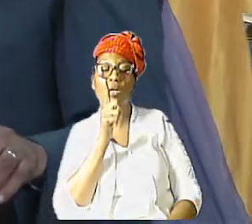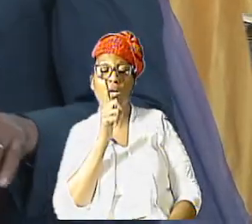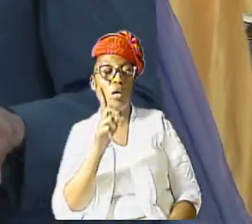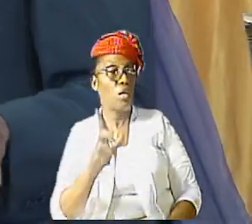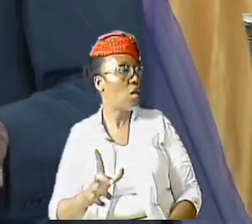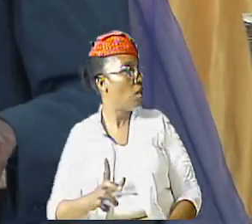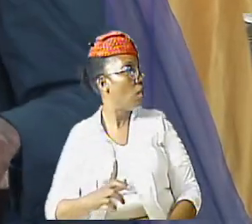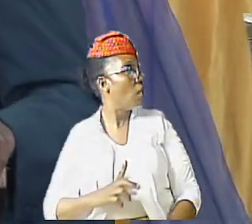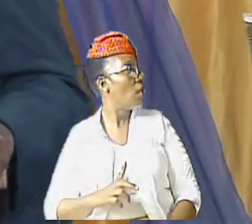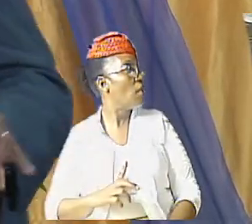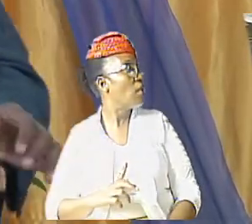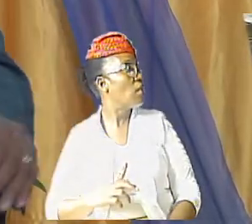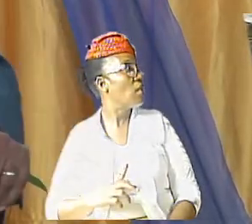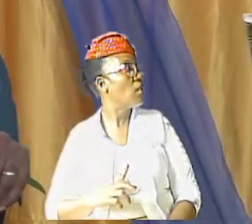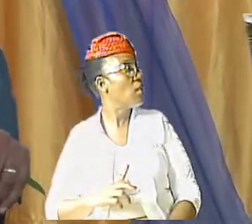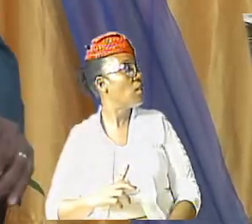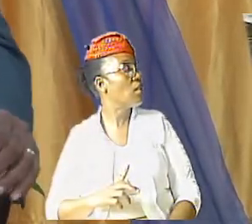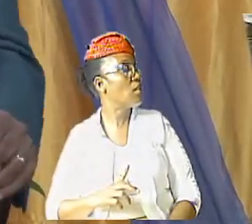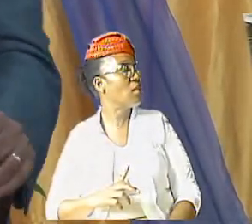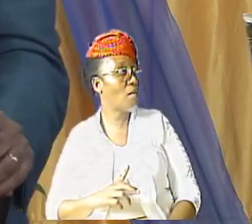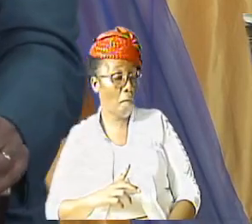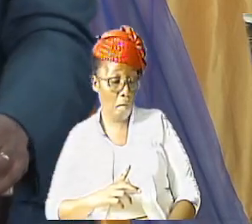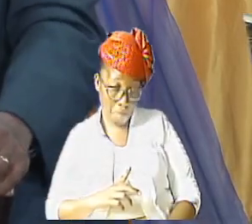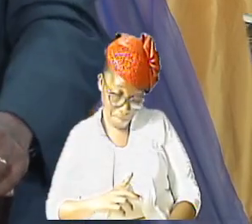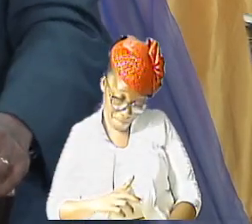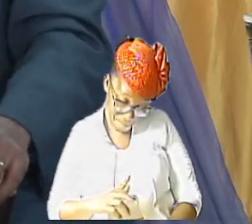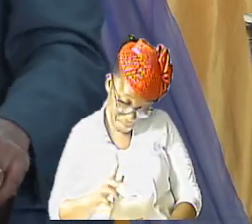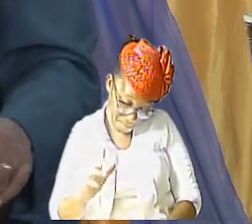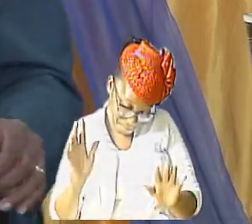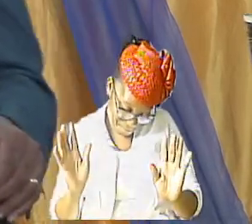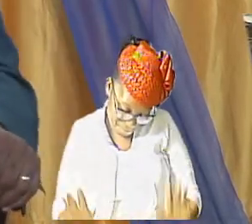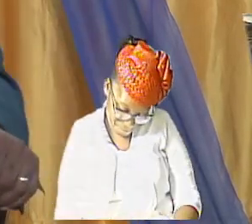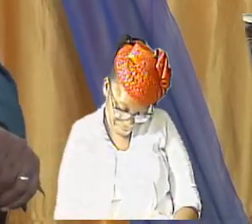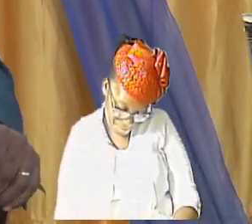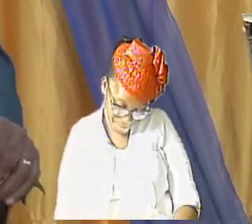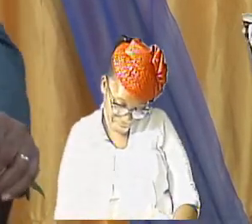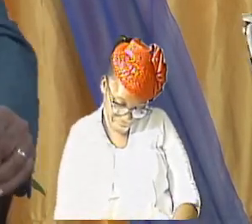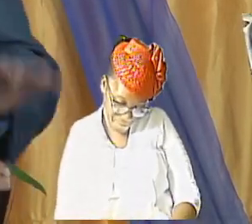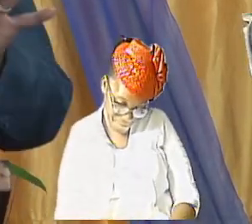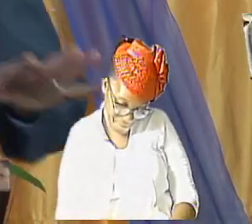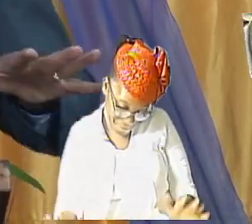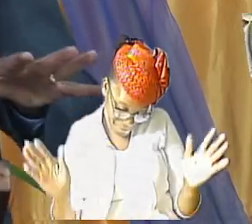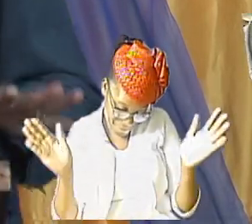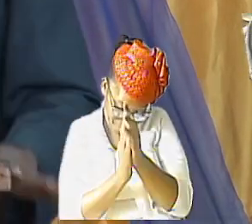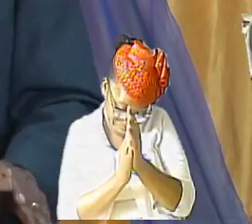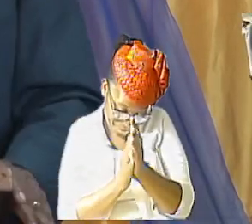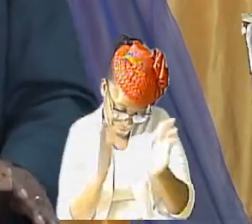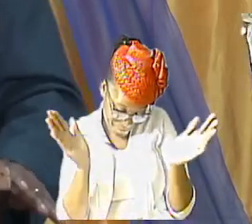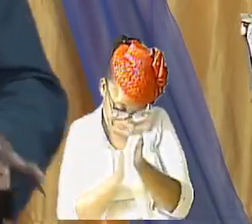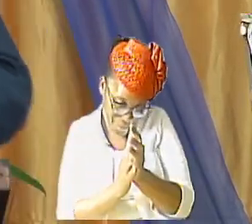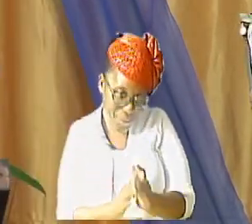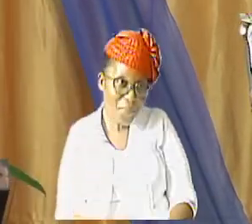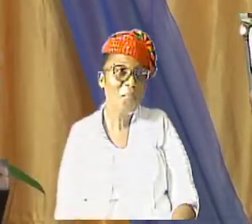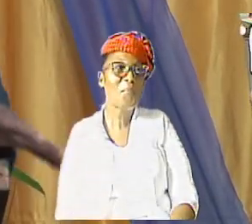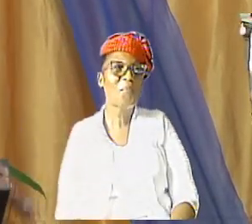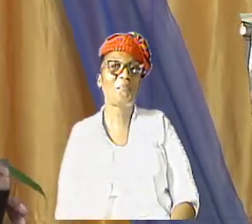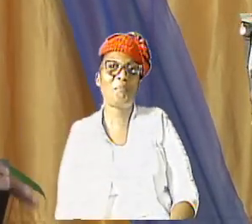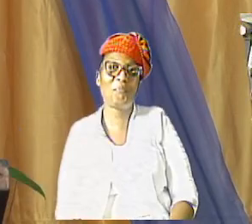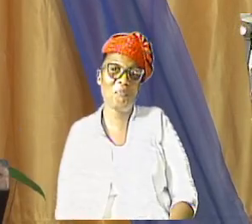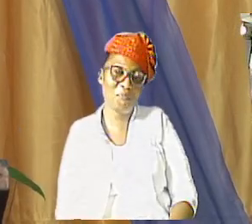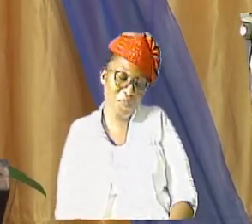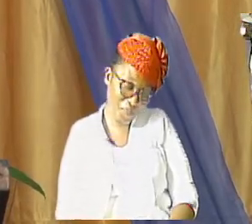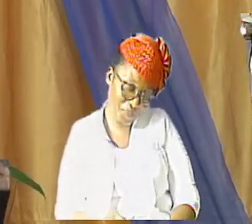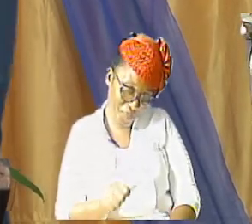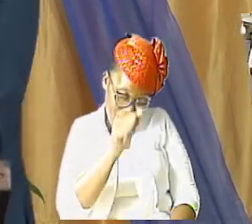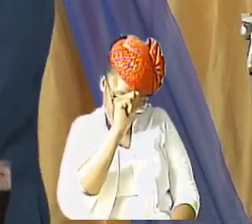think most of the men, the shoes heels are low. It's not like the 70s. Amen. So the heels are low, so I don't have to say anything to you, but